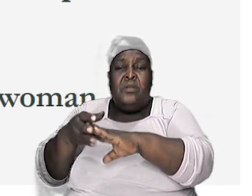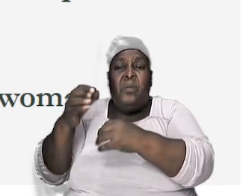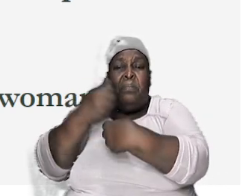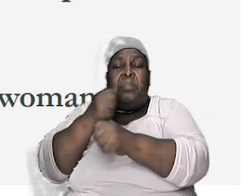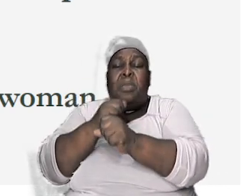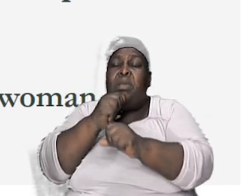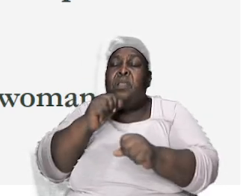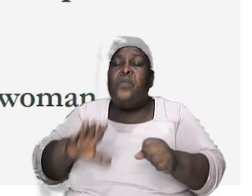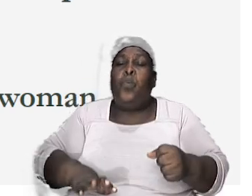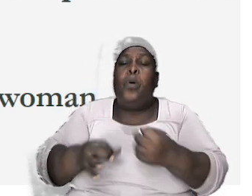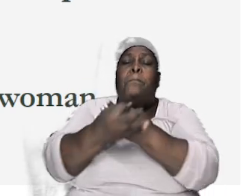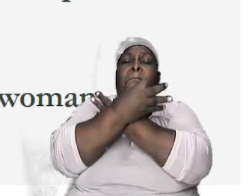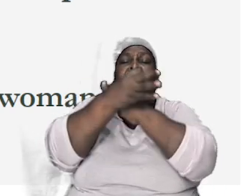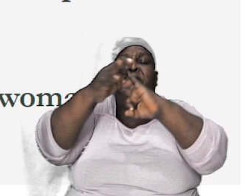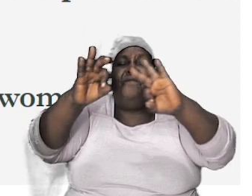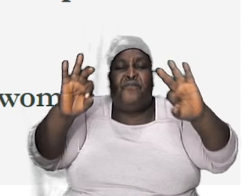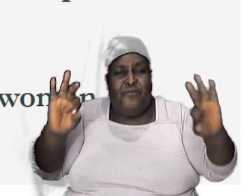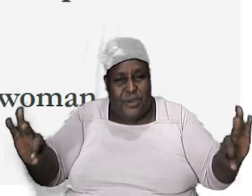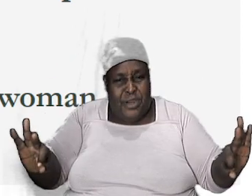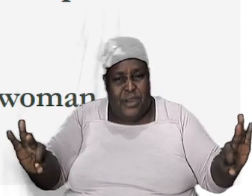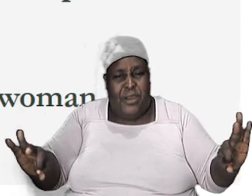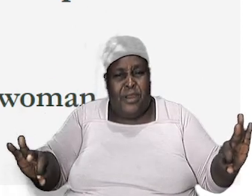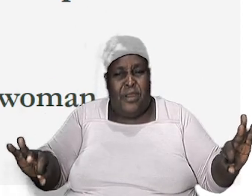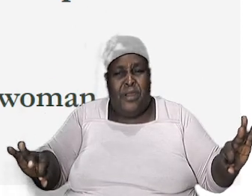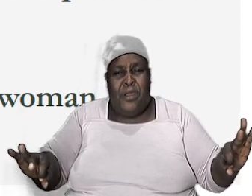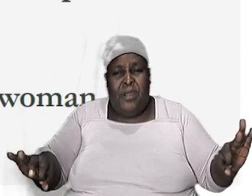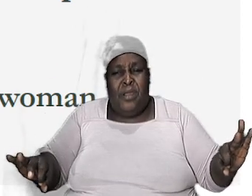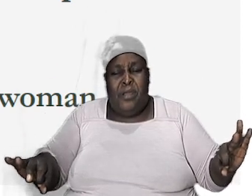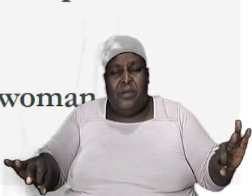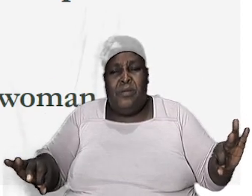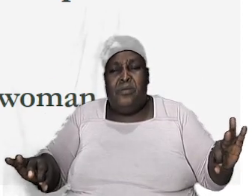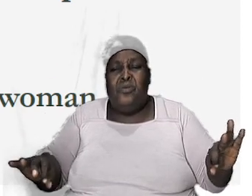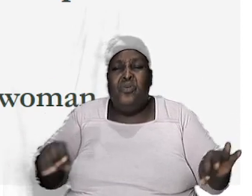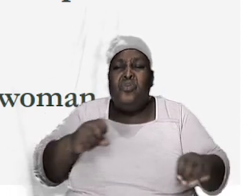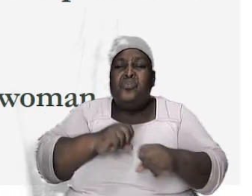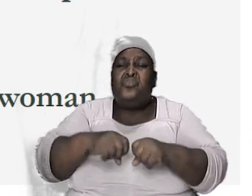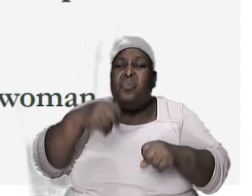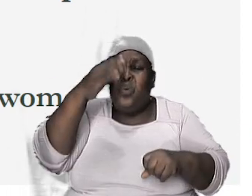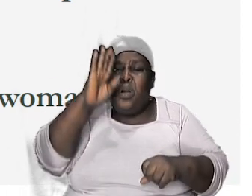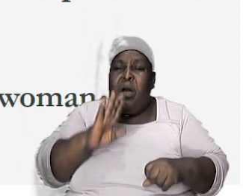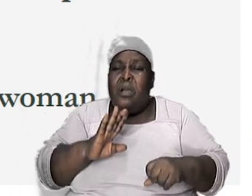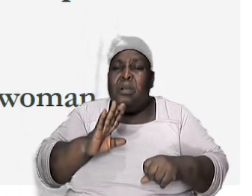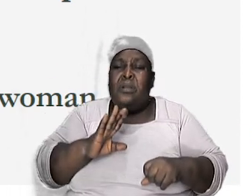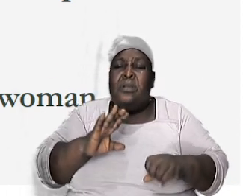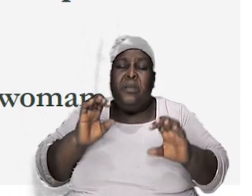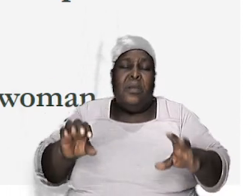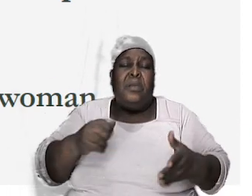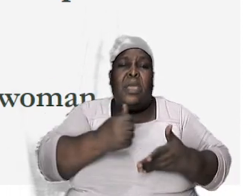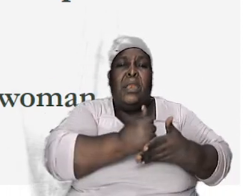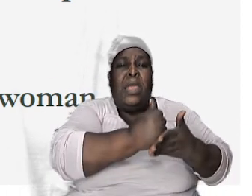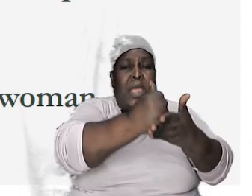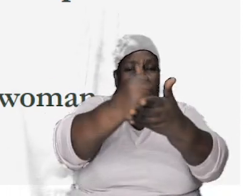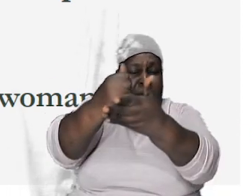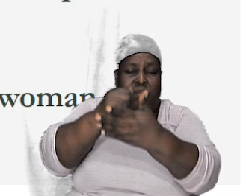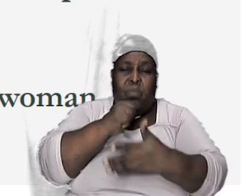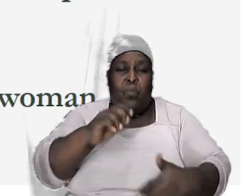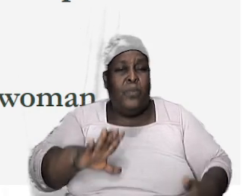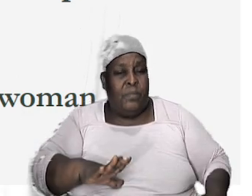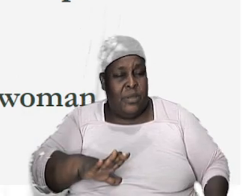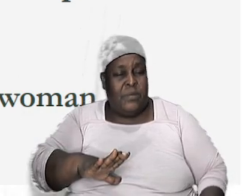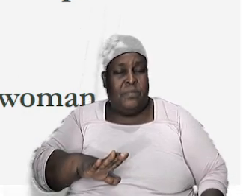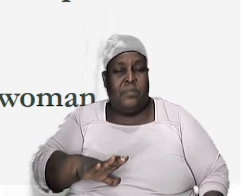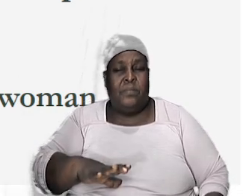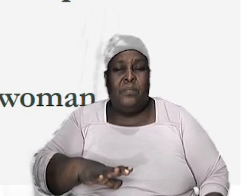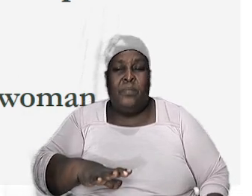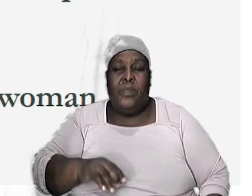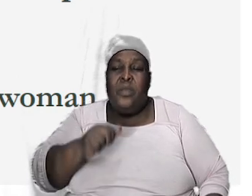issue, but he raised the issues that she was having so that he can go on to assist this woman. Praise God.